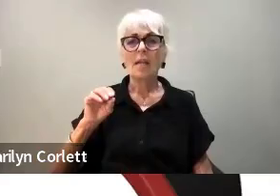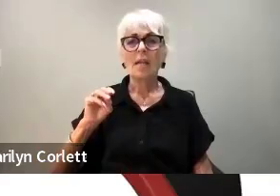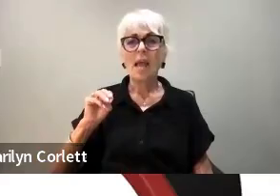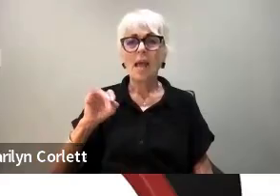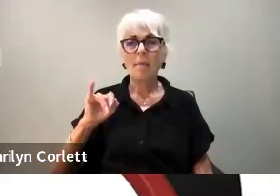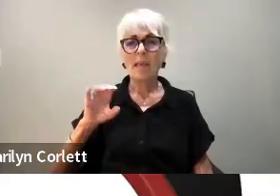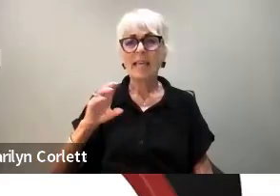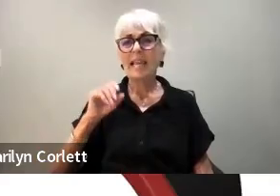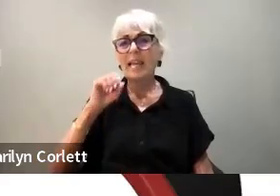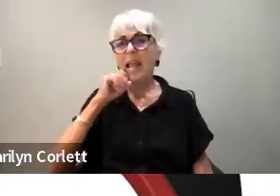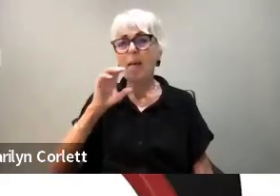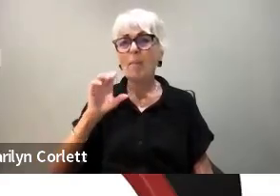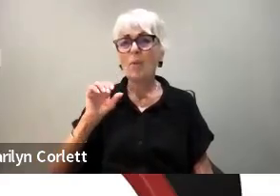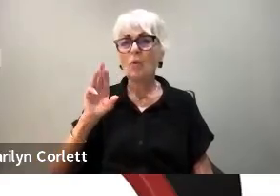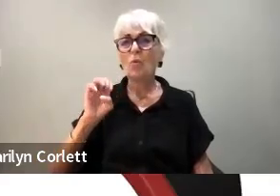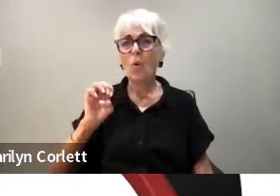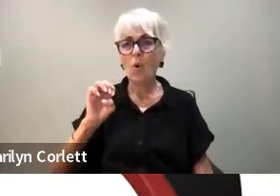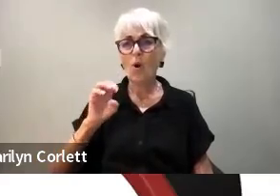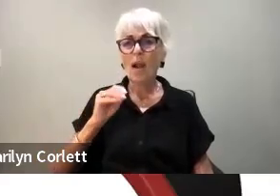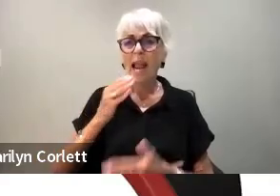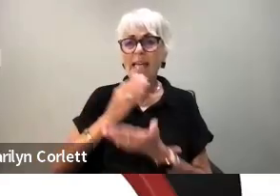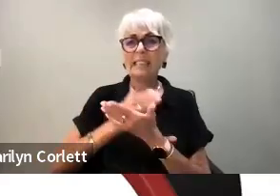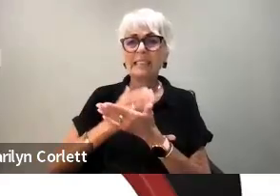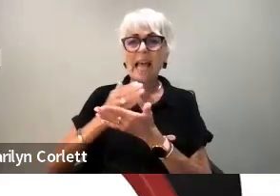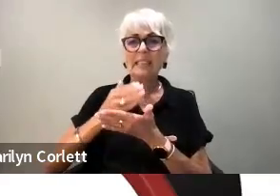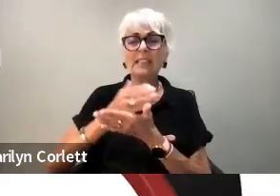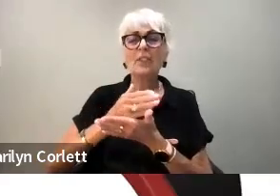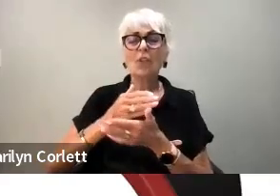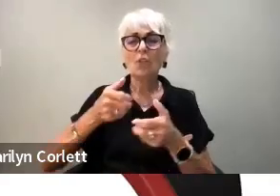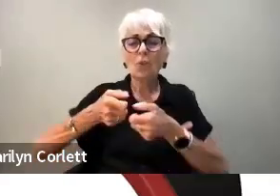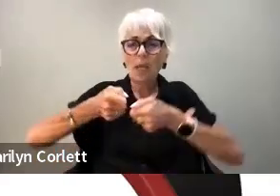slicer. You just push down on this. And then they have also